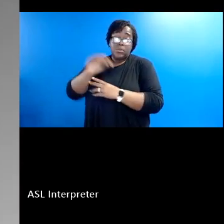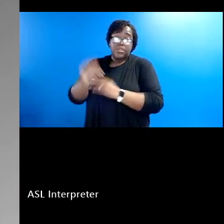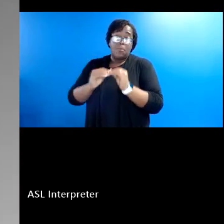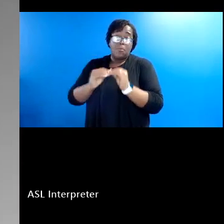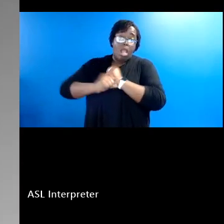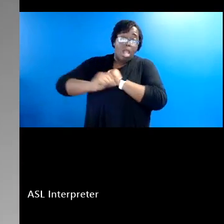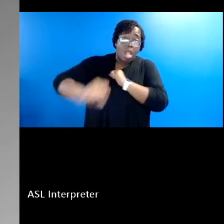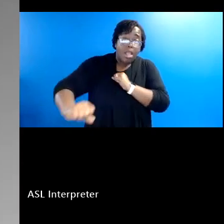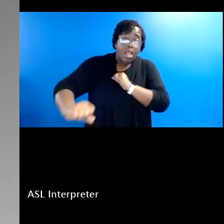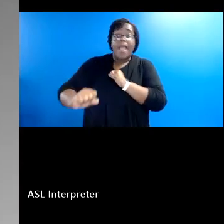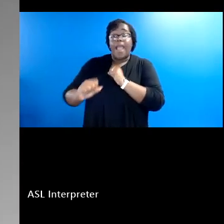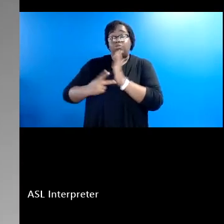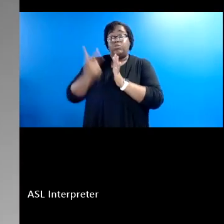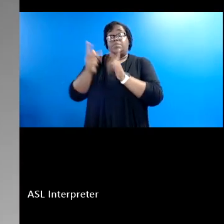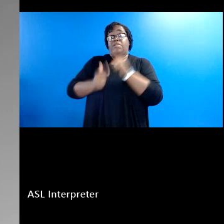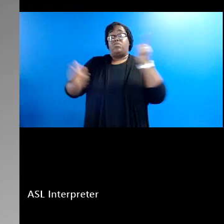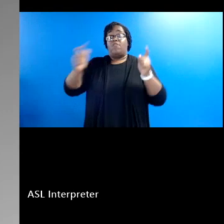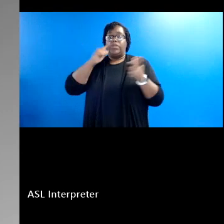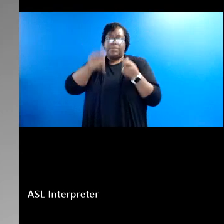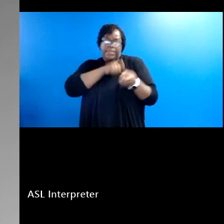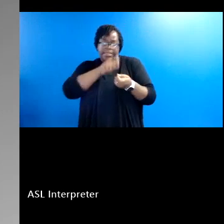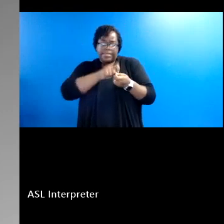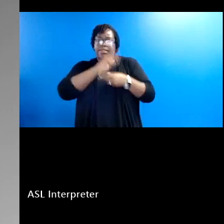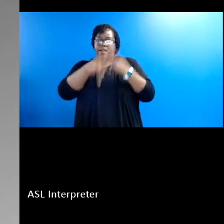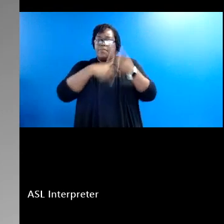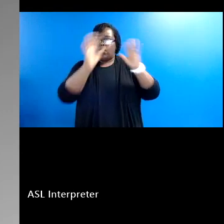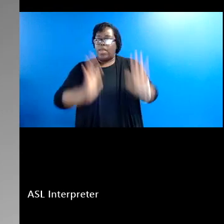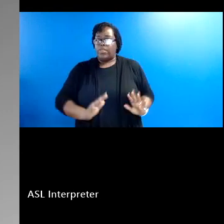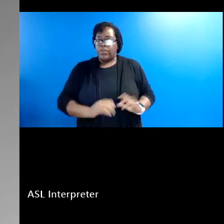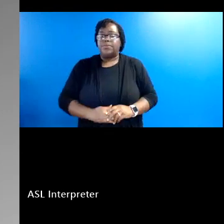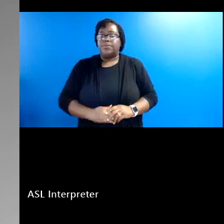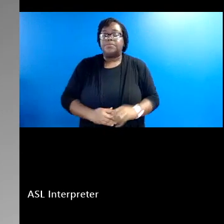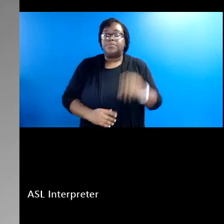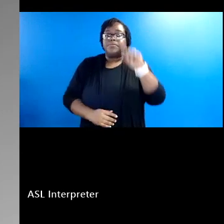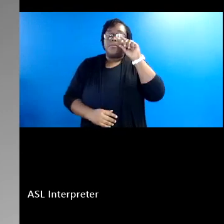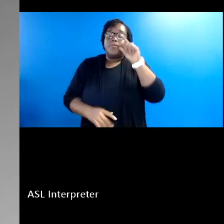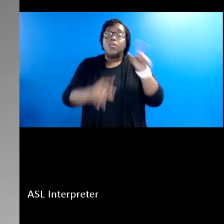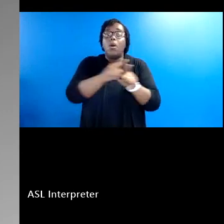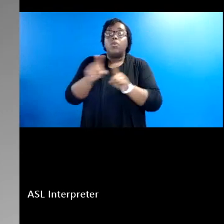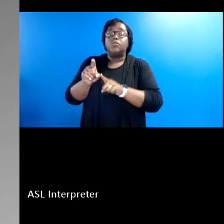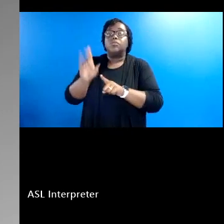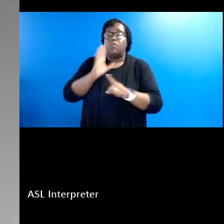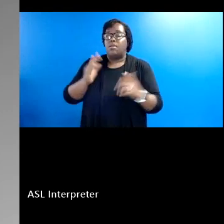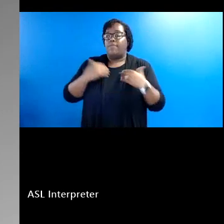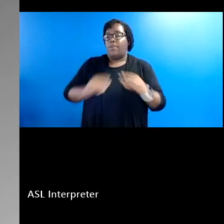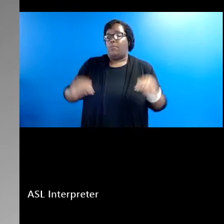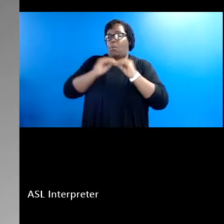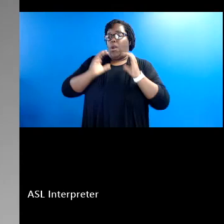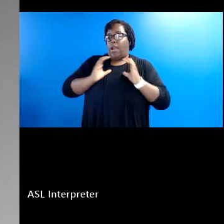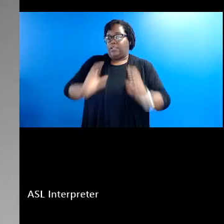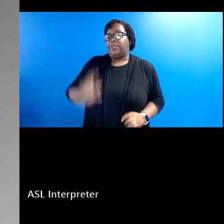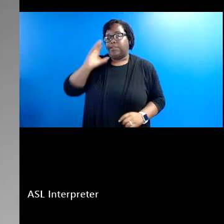certain weather patterns. Now, in addition to these protocol changes, this year there will be more customers subject to